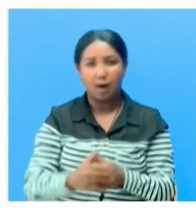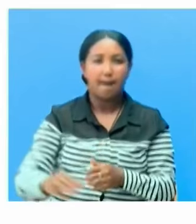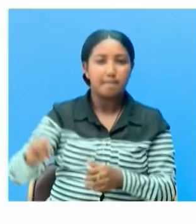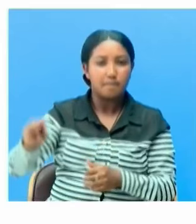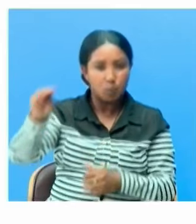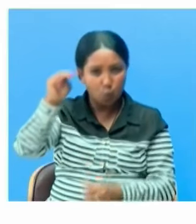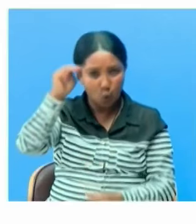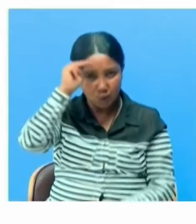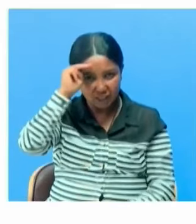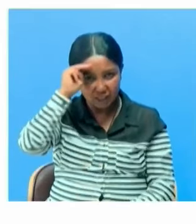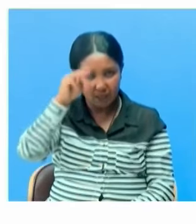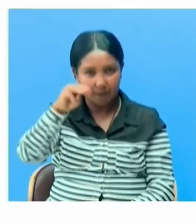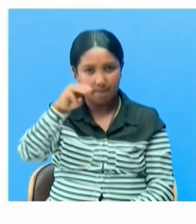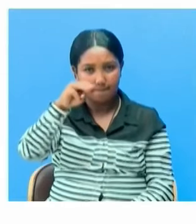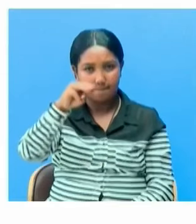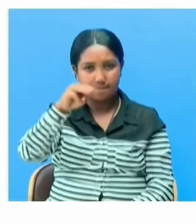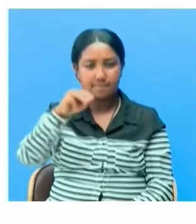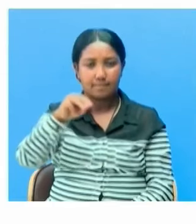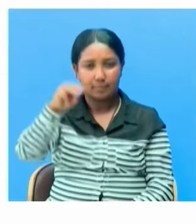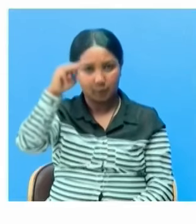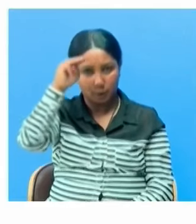Murti